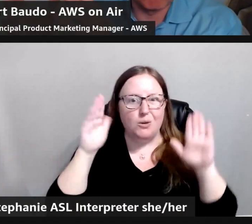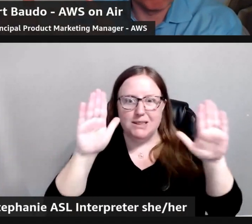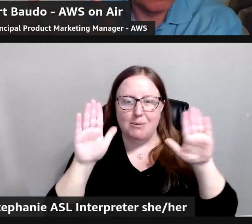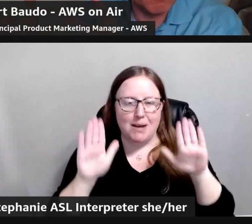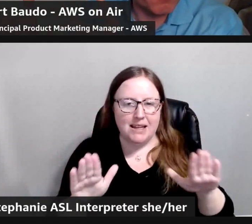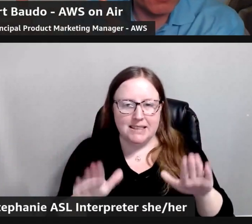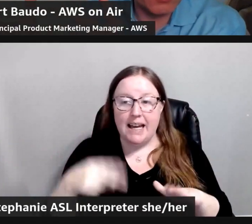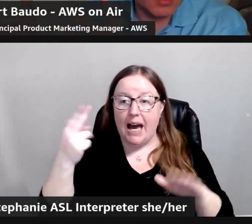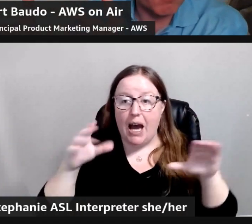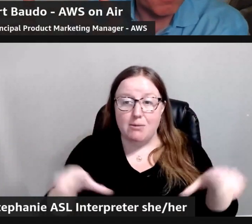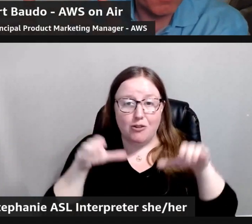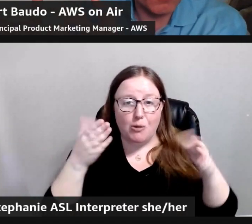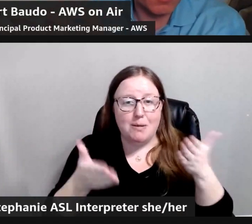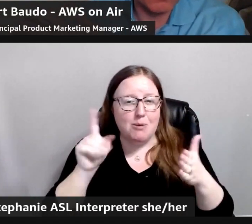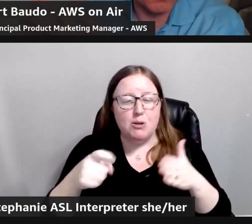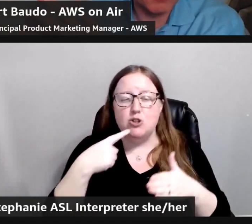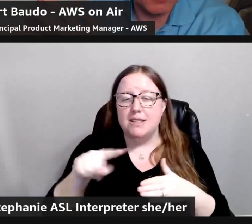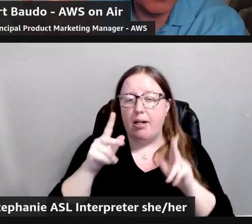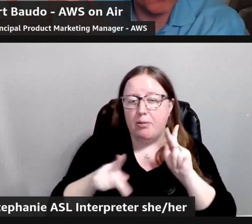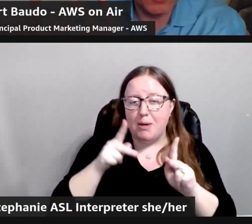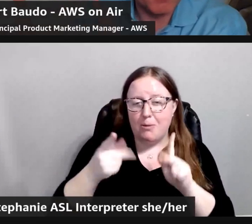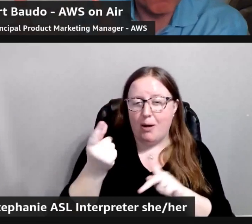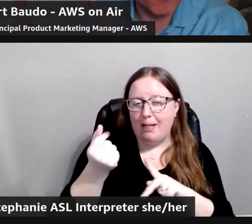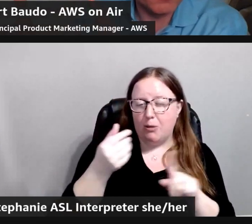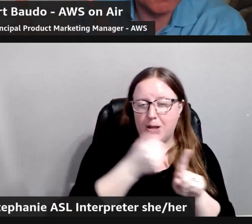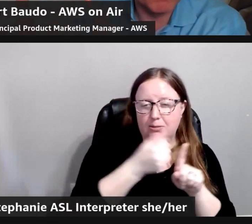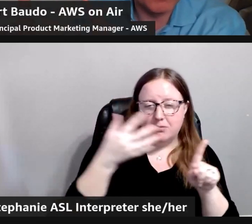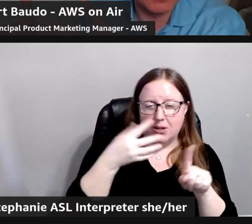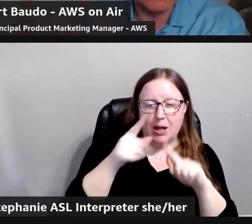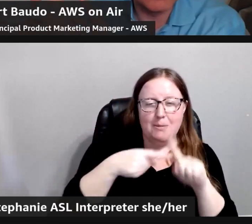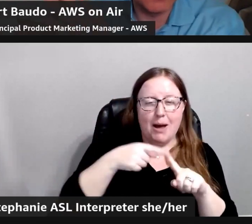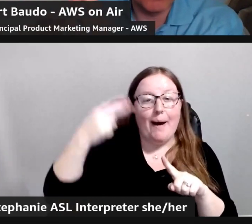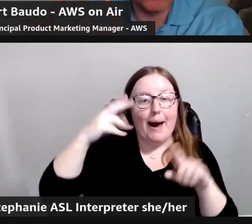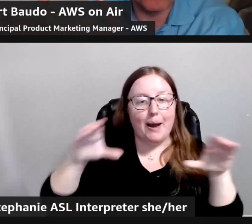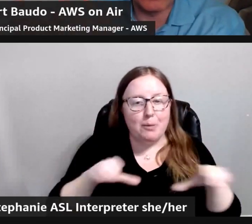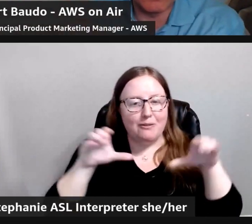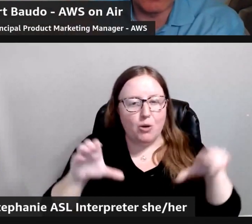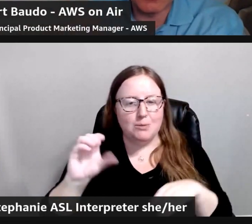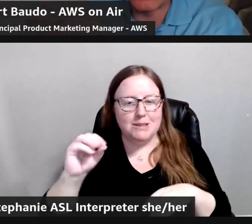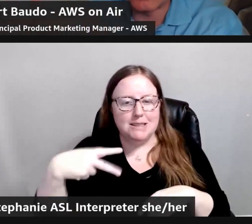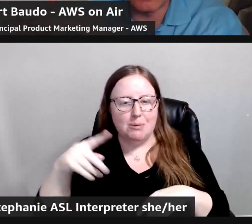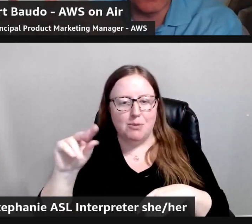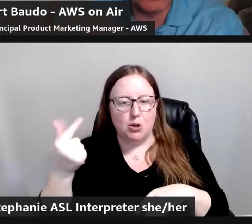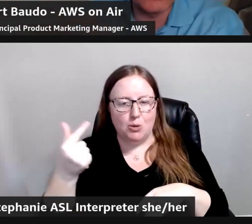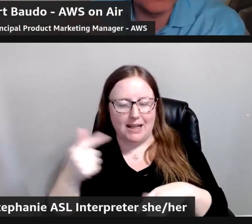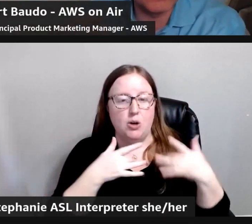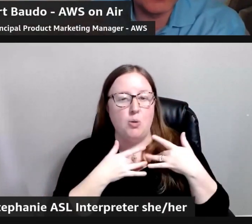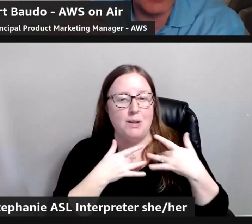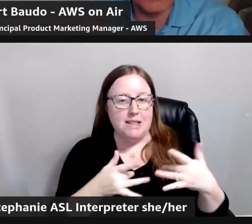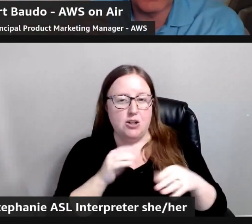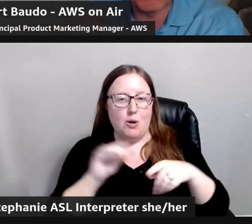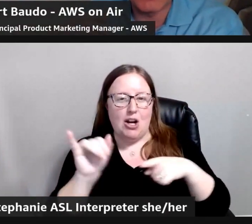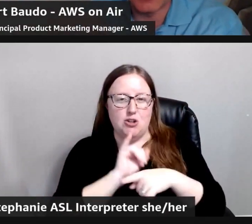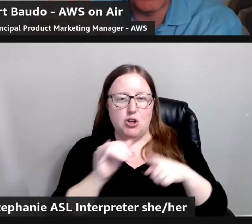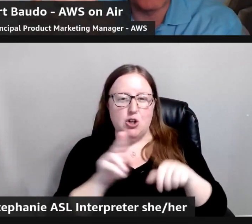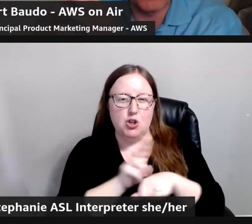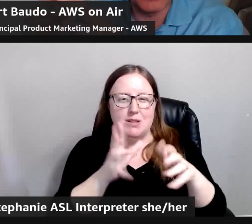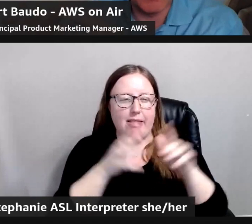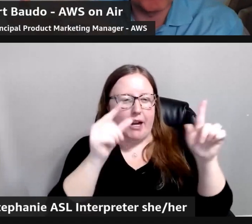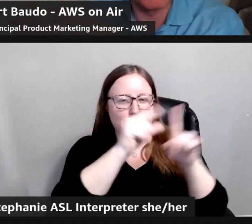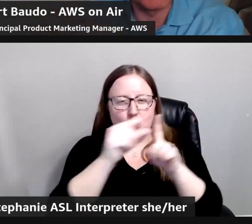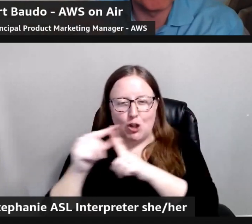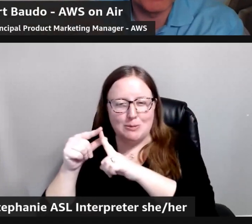high performance. Maybe we should tell people a little bit, Nelson, what high performance computing is. We tend to, in our industry, use a lot of terms that I don't